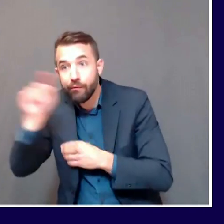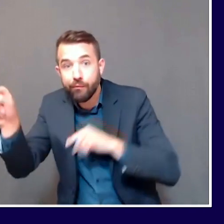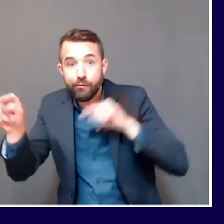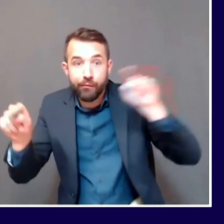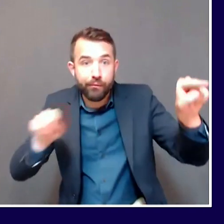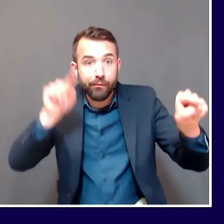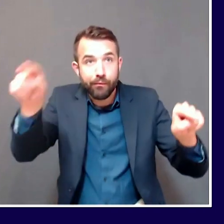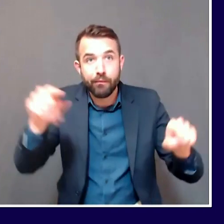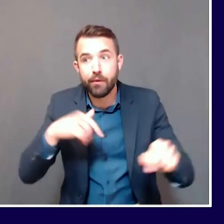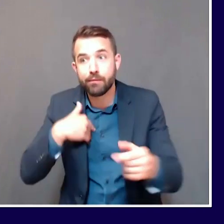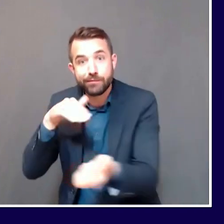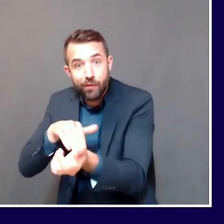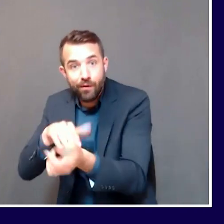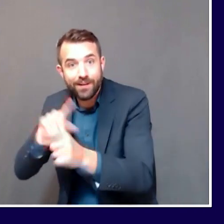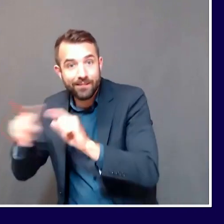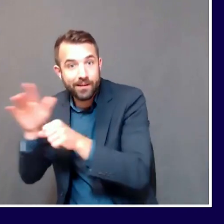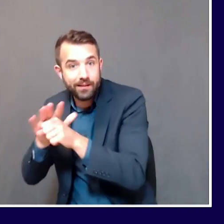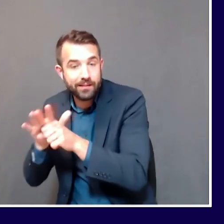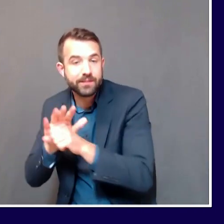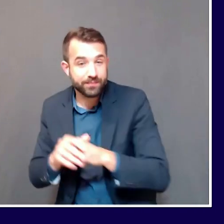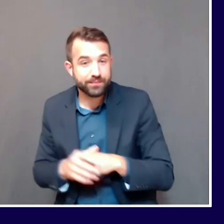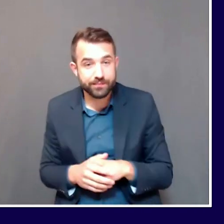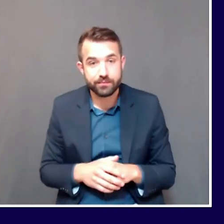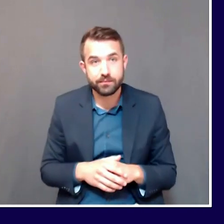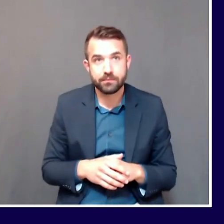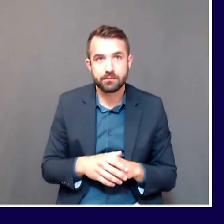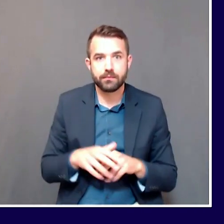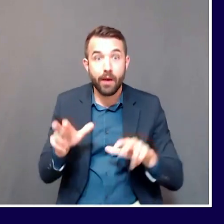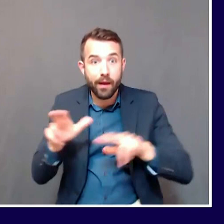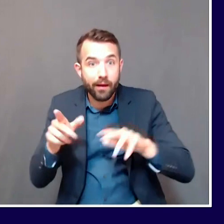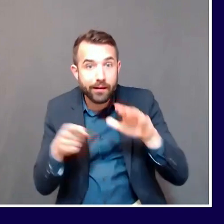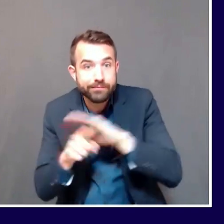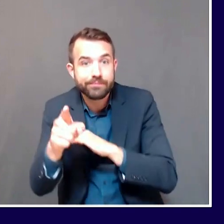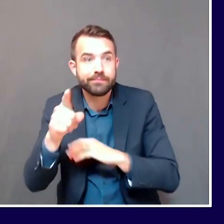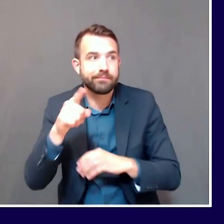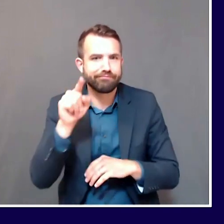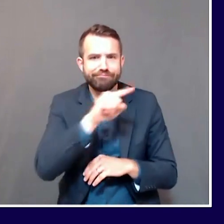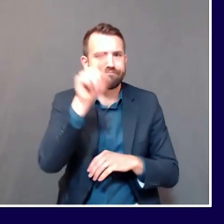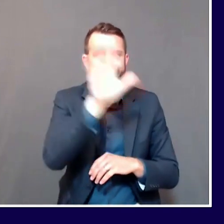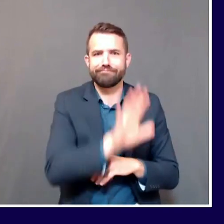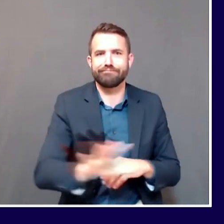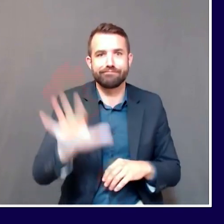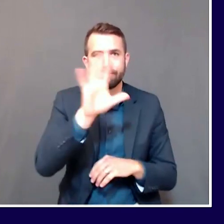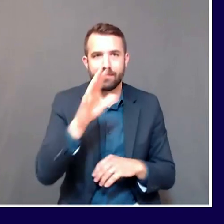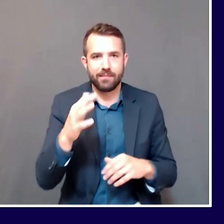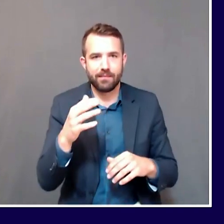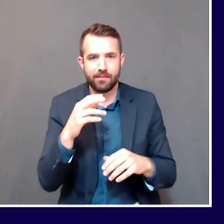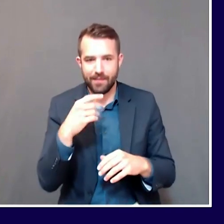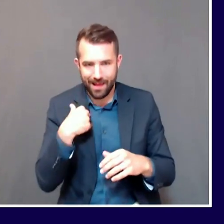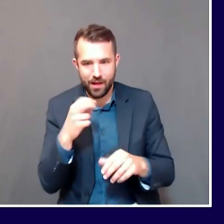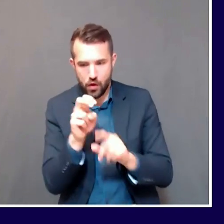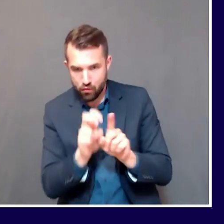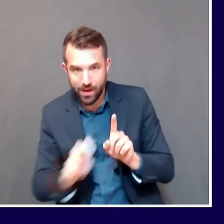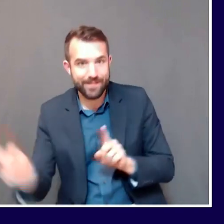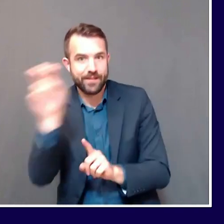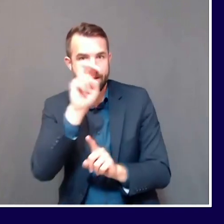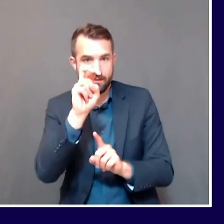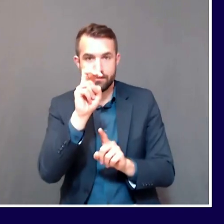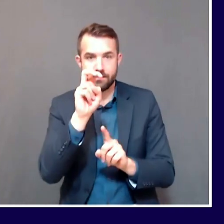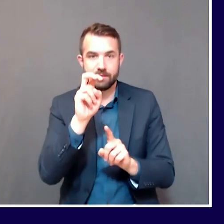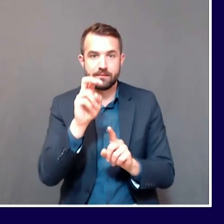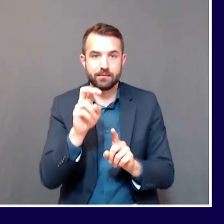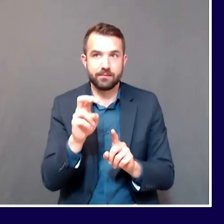and on the weekends I go to a fifth county to go hiking. That just, and I'm a pretty typical example of how much